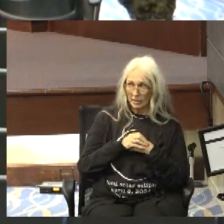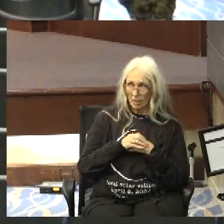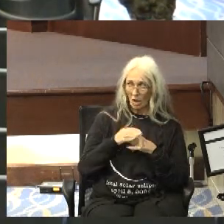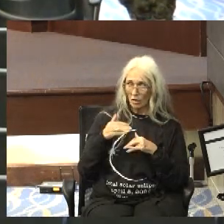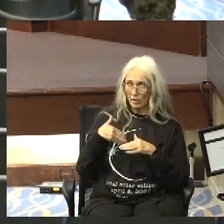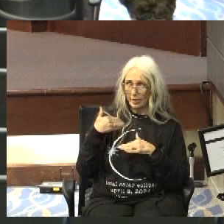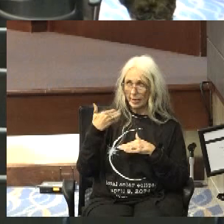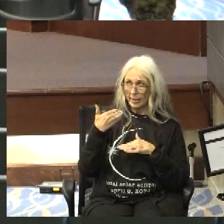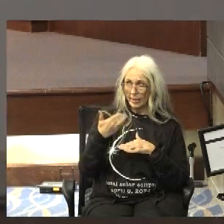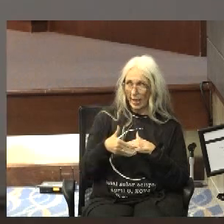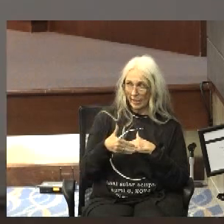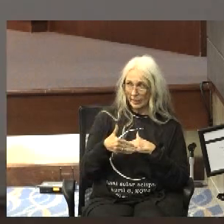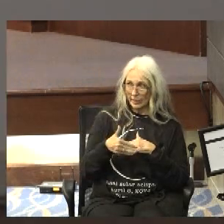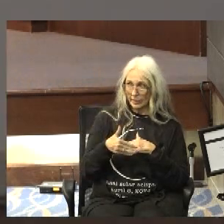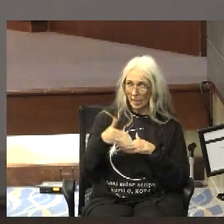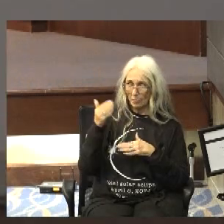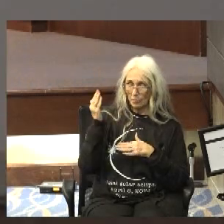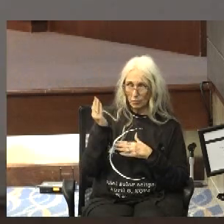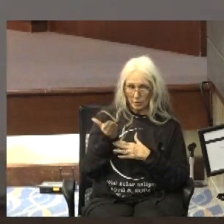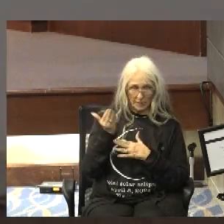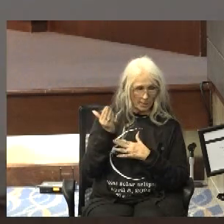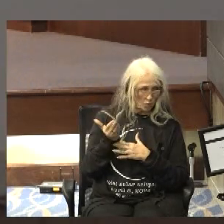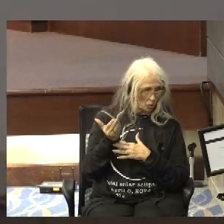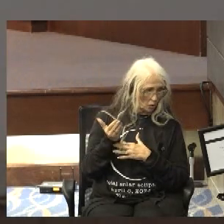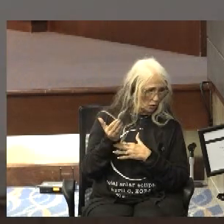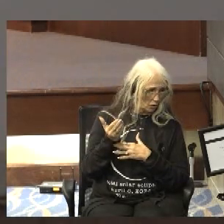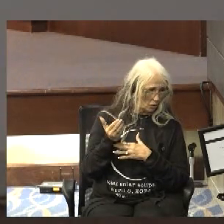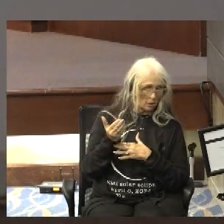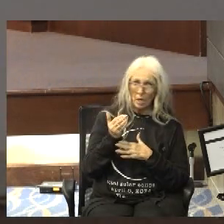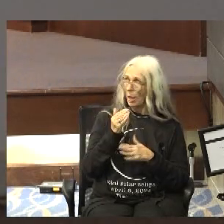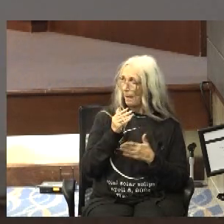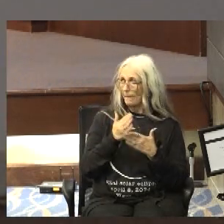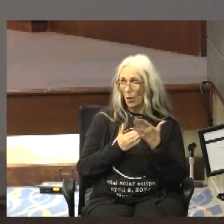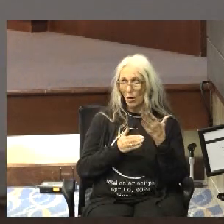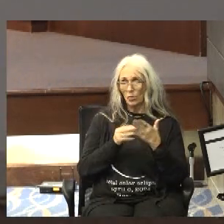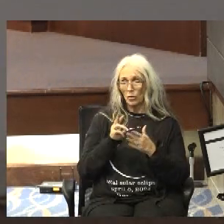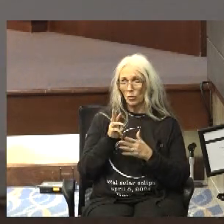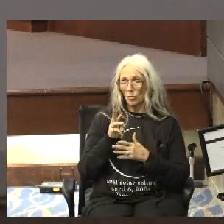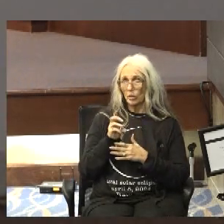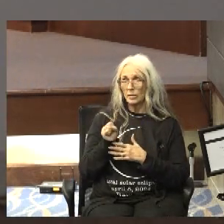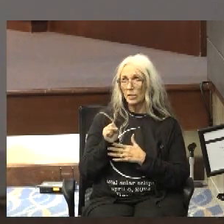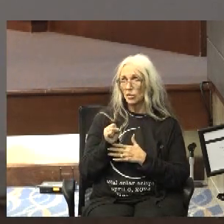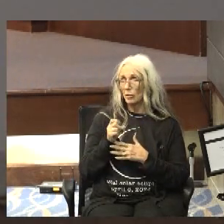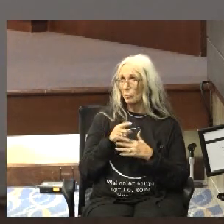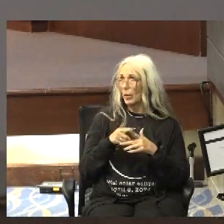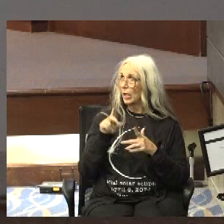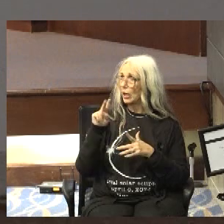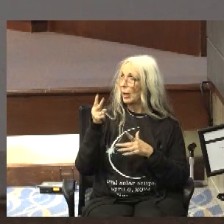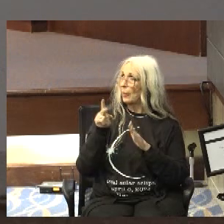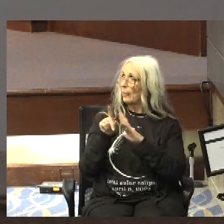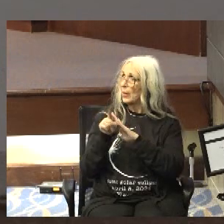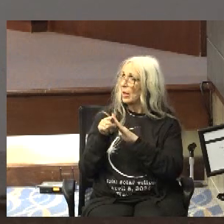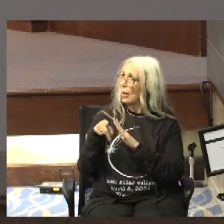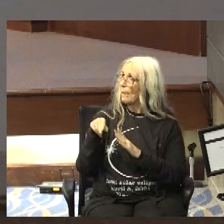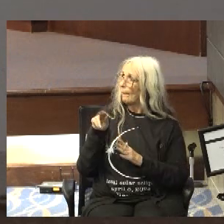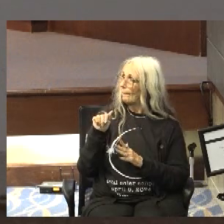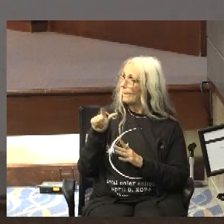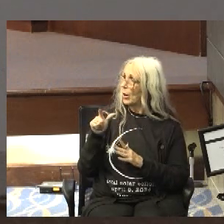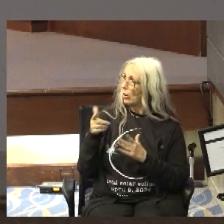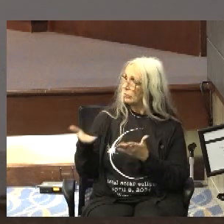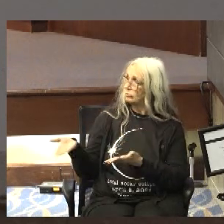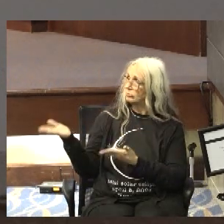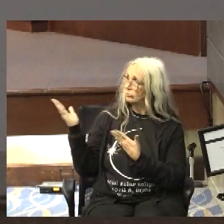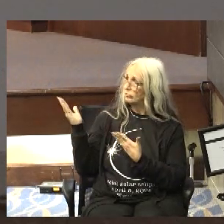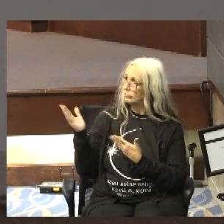Our next presenter, it's not part of a work session, but I figured I'd take just a couple minutes, give Paul the floor.